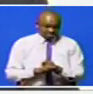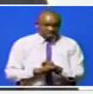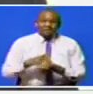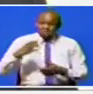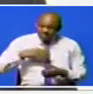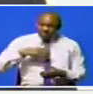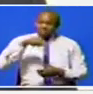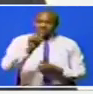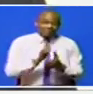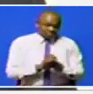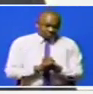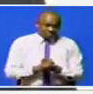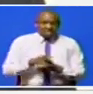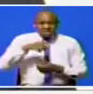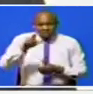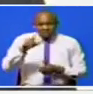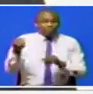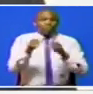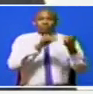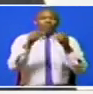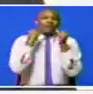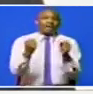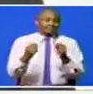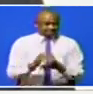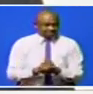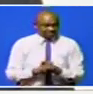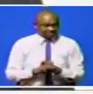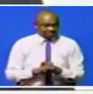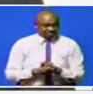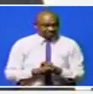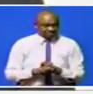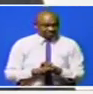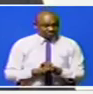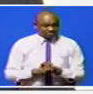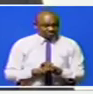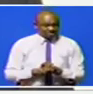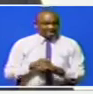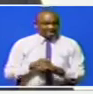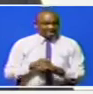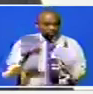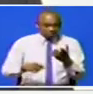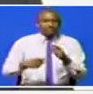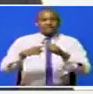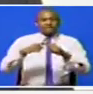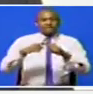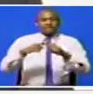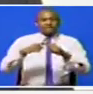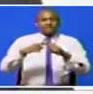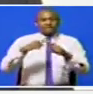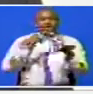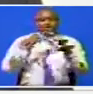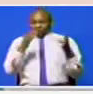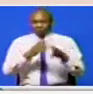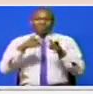held now under hostage siege. The intent is murder. That's